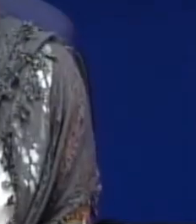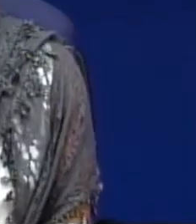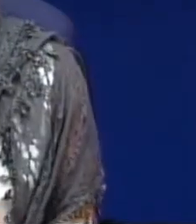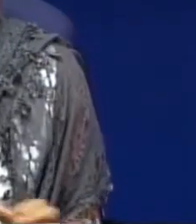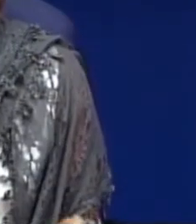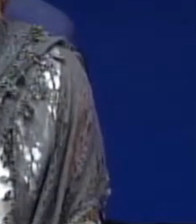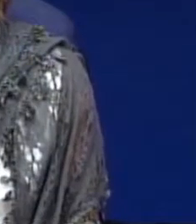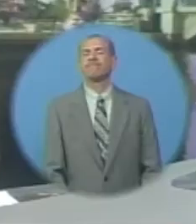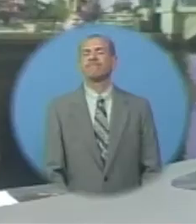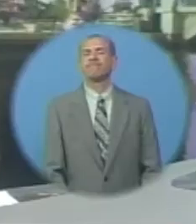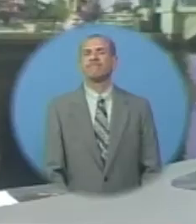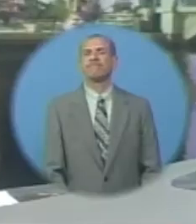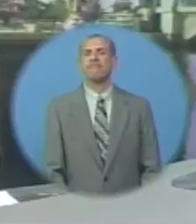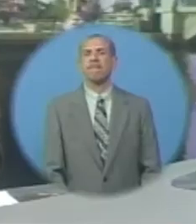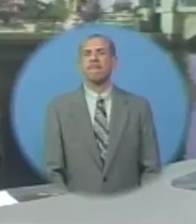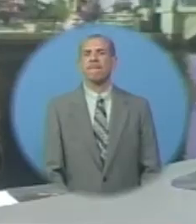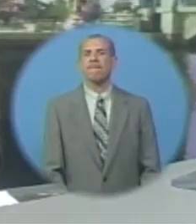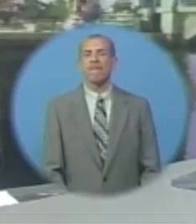partners.